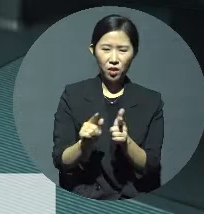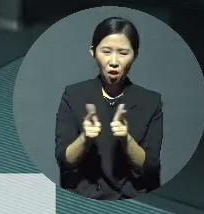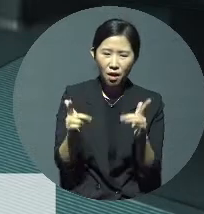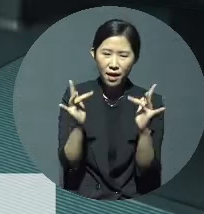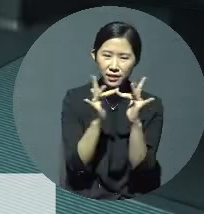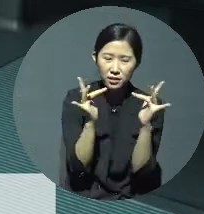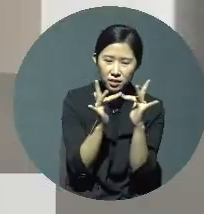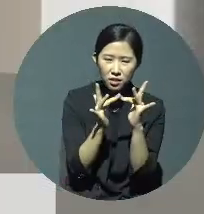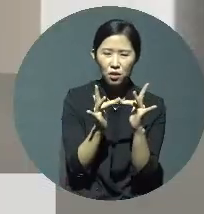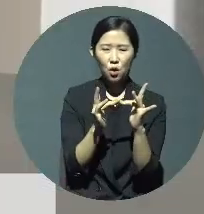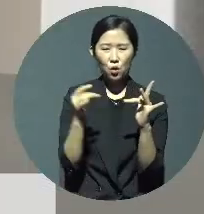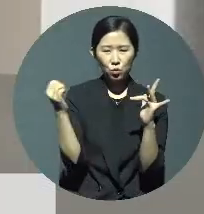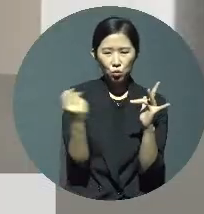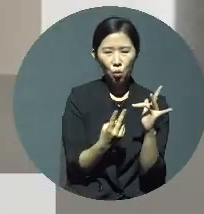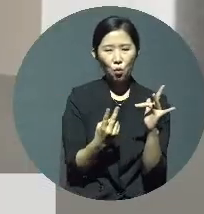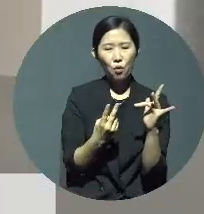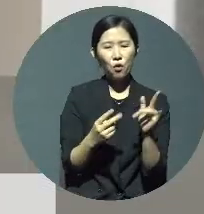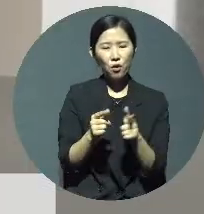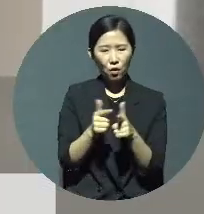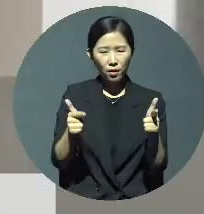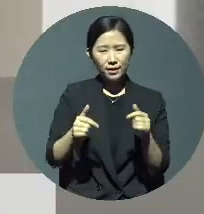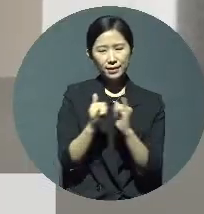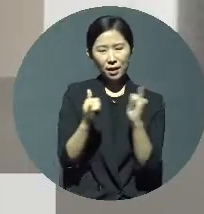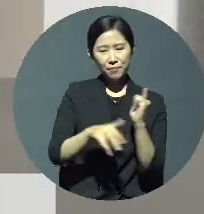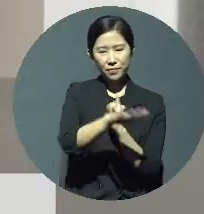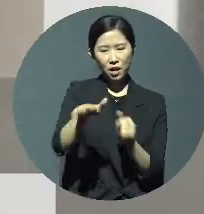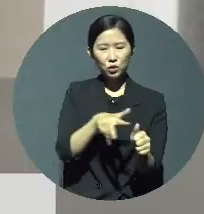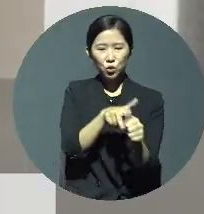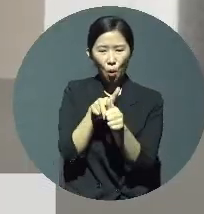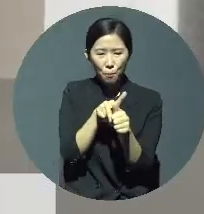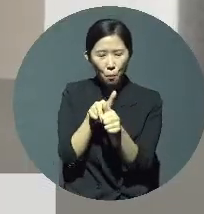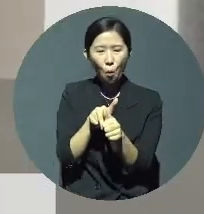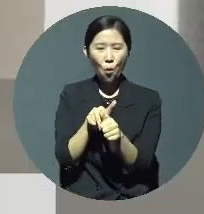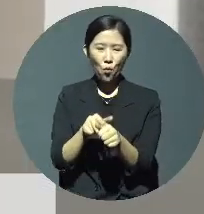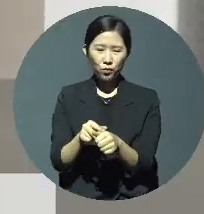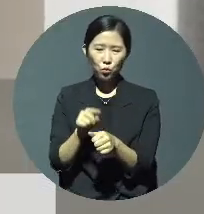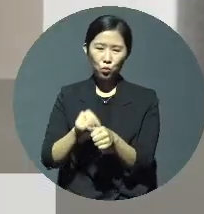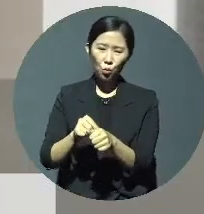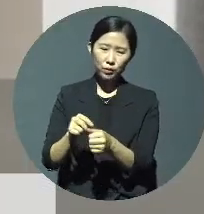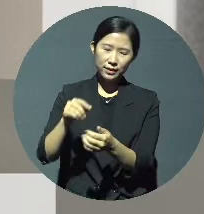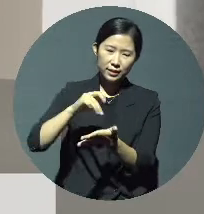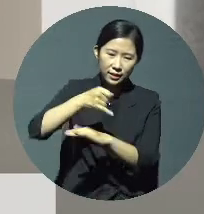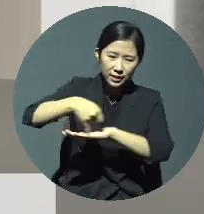websites, portals, platforms for people to either consume